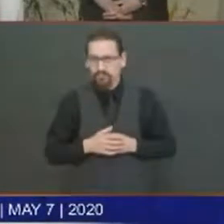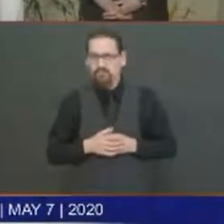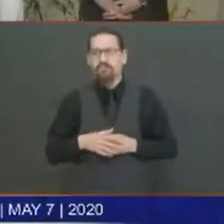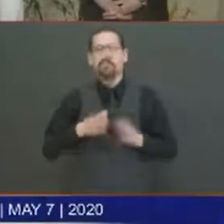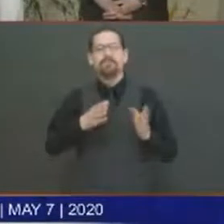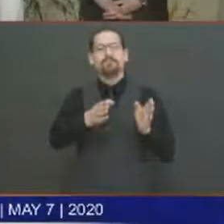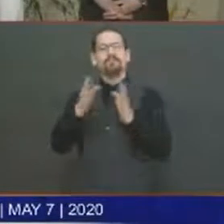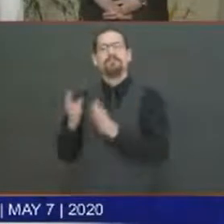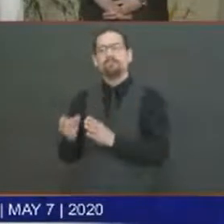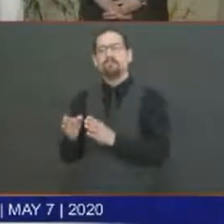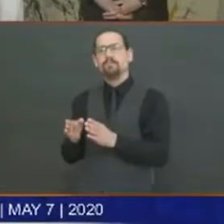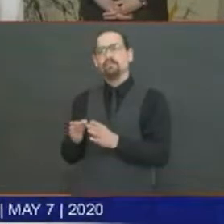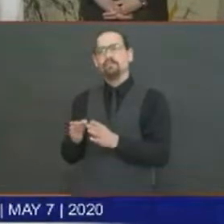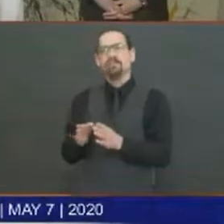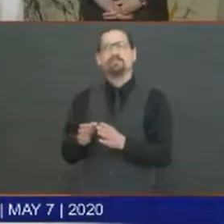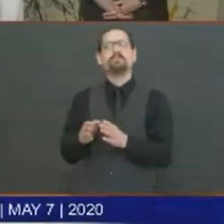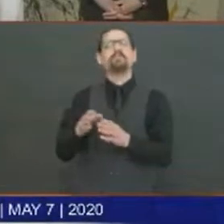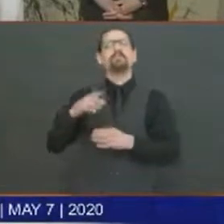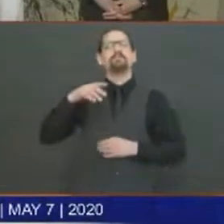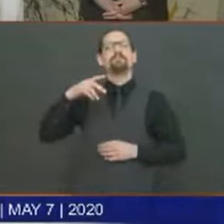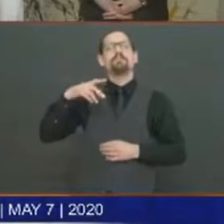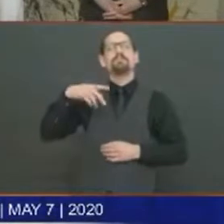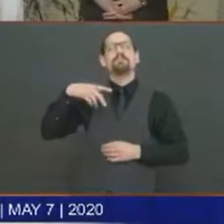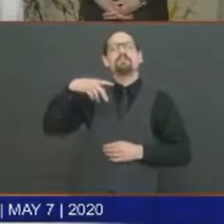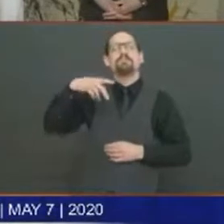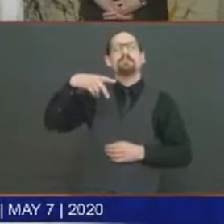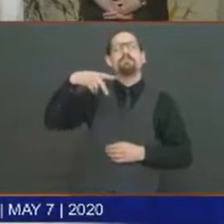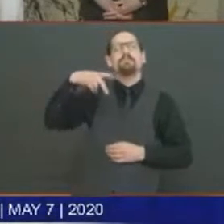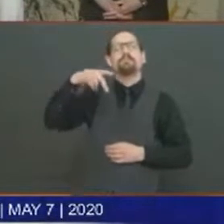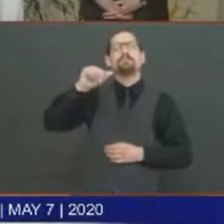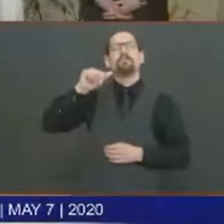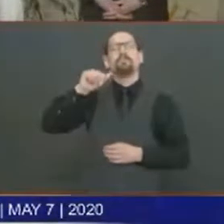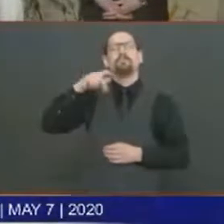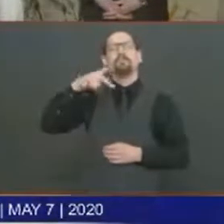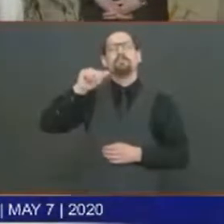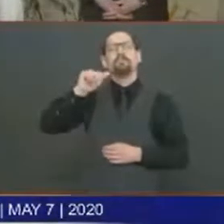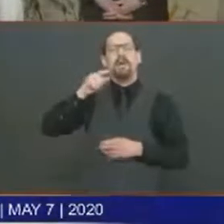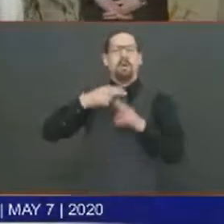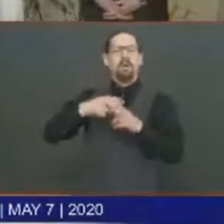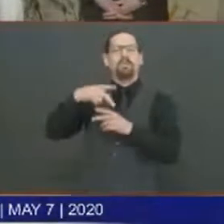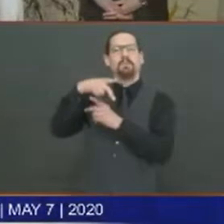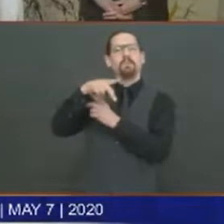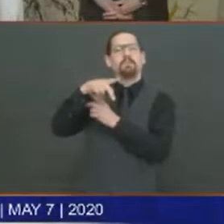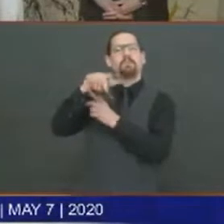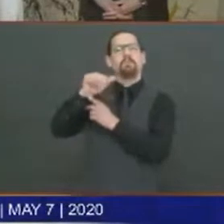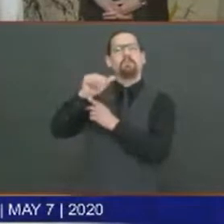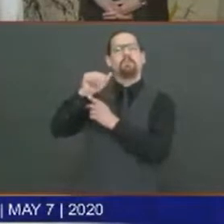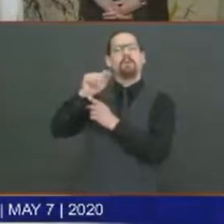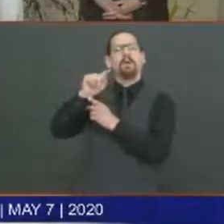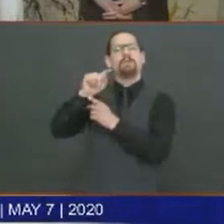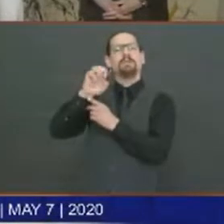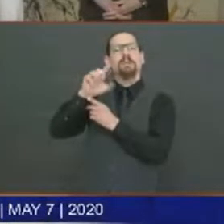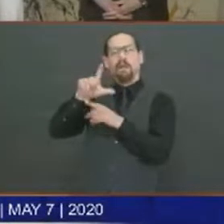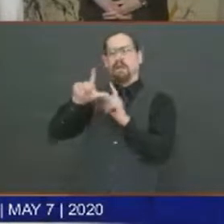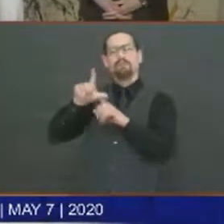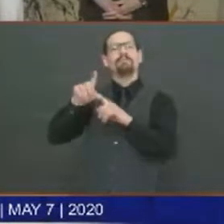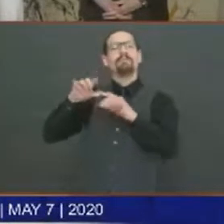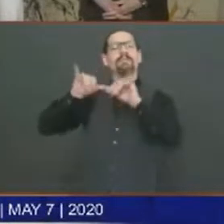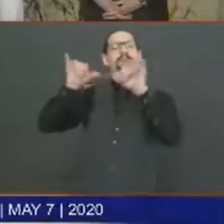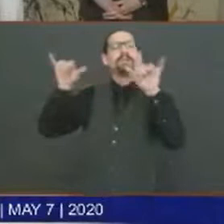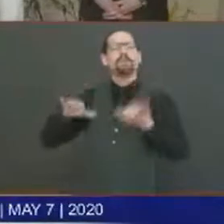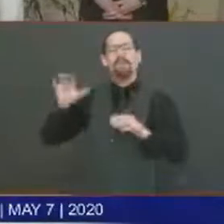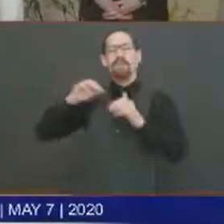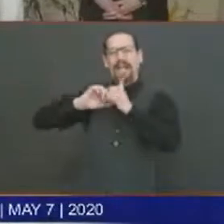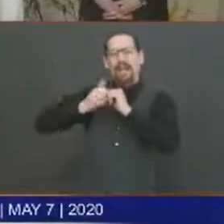which allows us to sanitize and safely reuse the masks and PPE. And we're still working